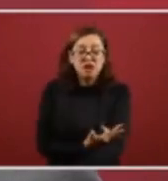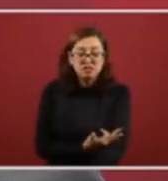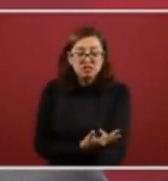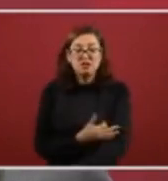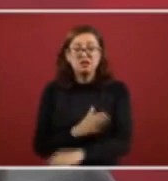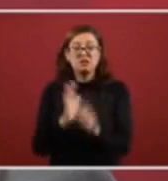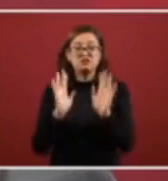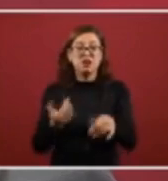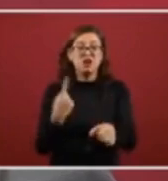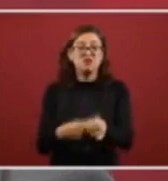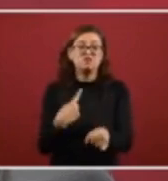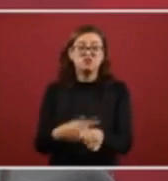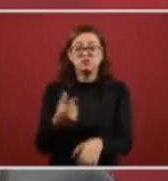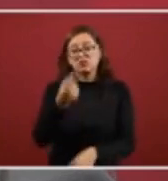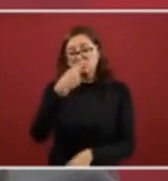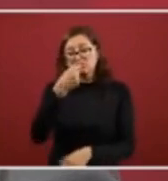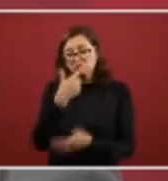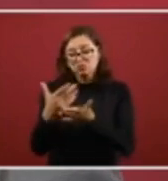only in healing,